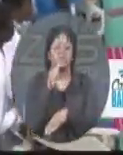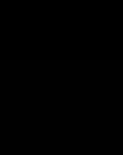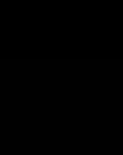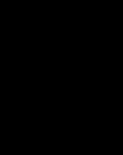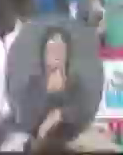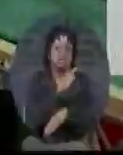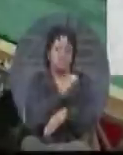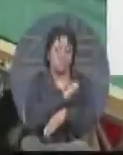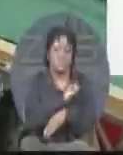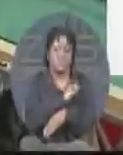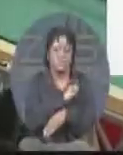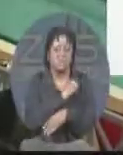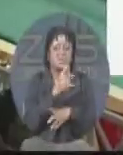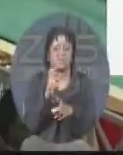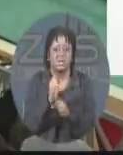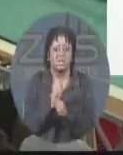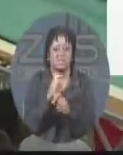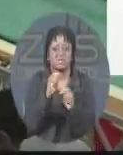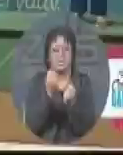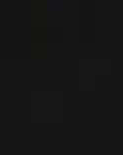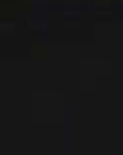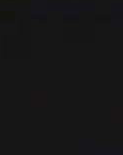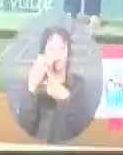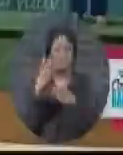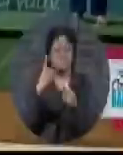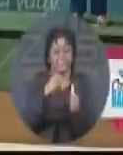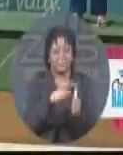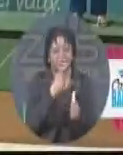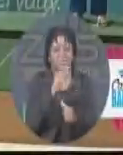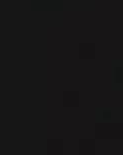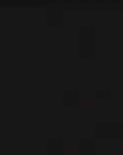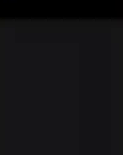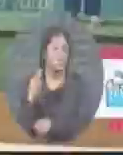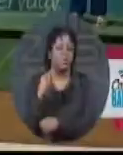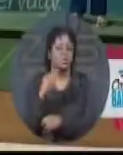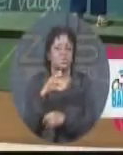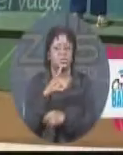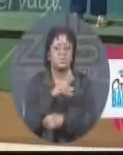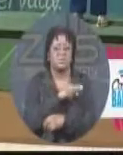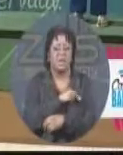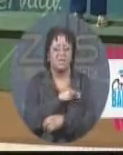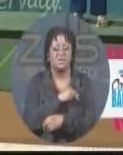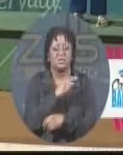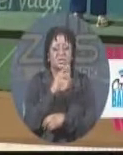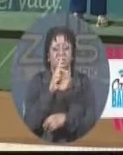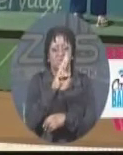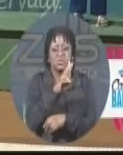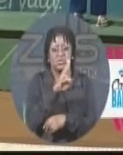would hold on to give Team Bahamas its first gold medal. Her time